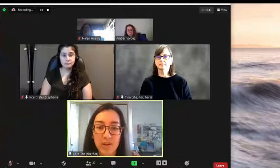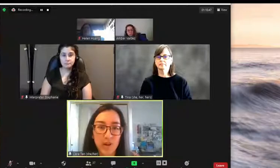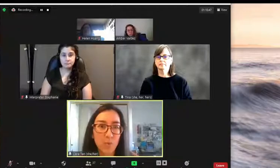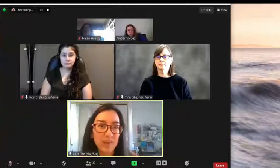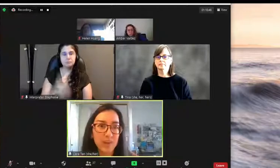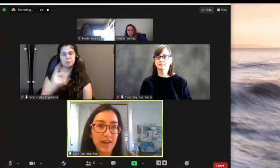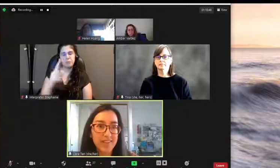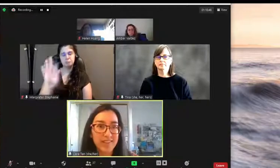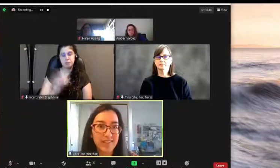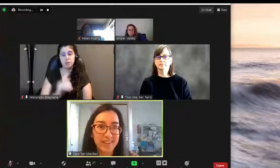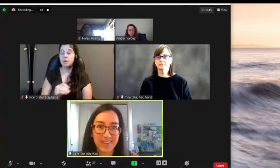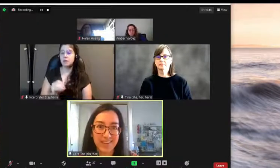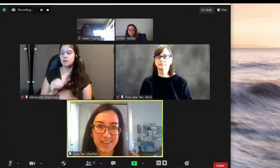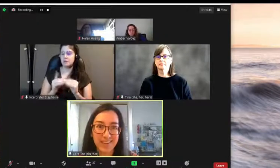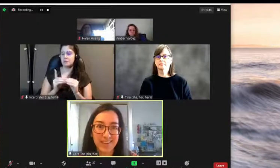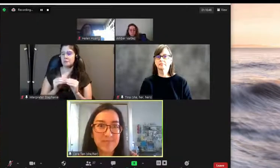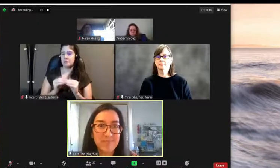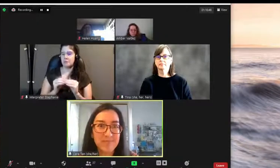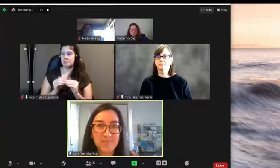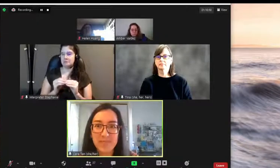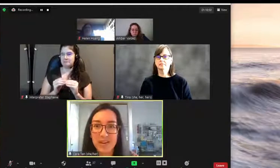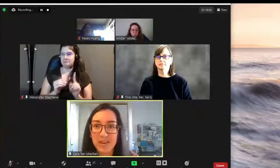Okay, one last thing then.